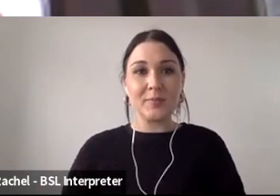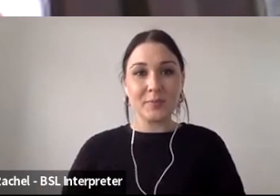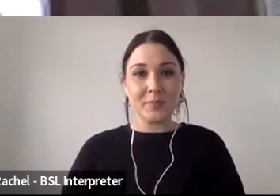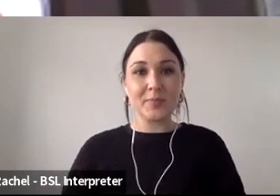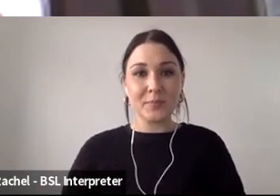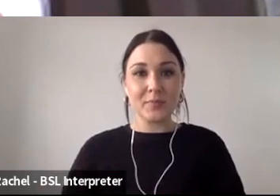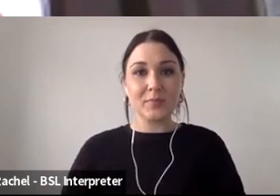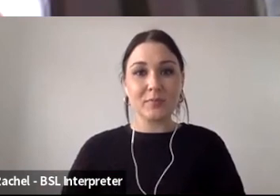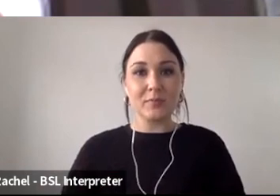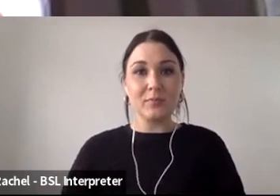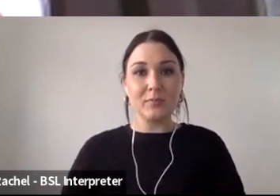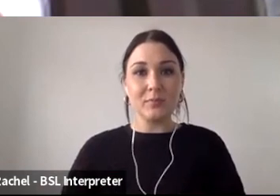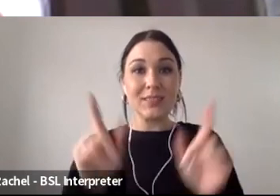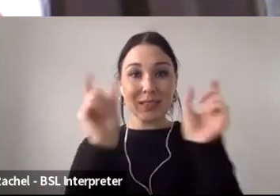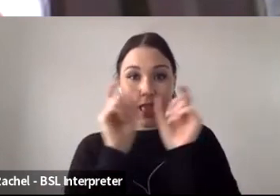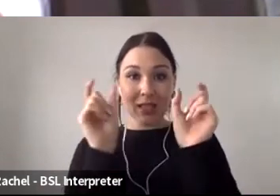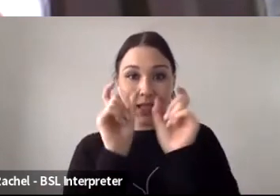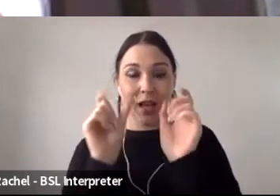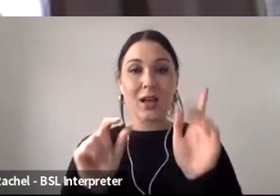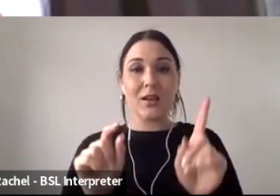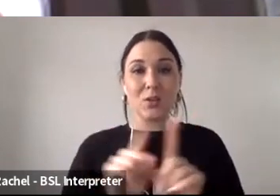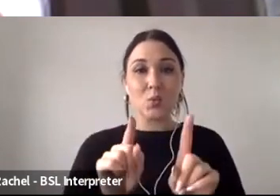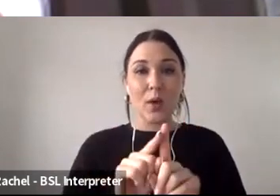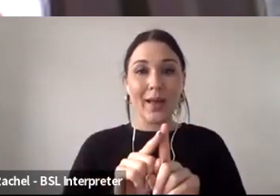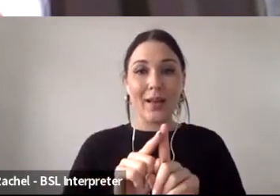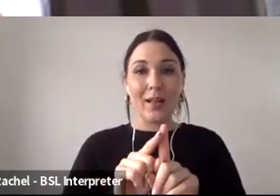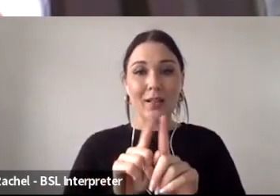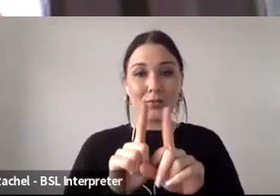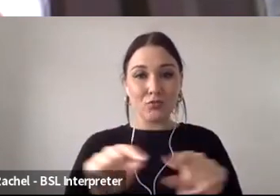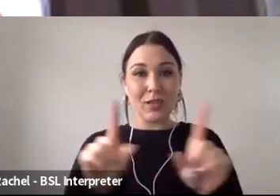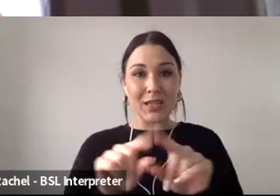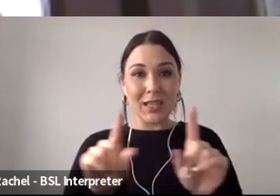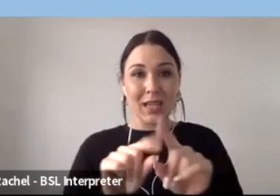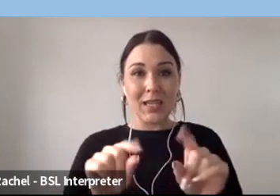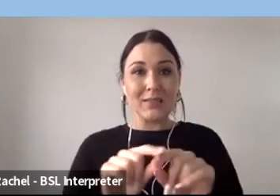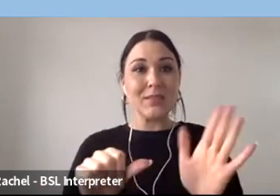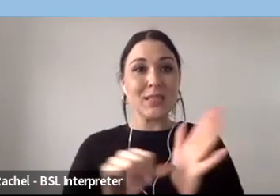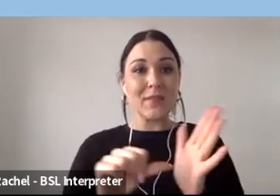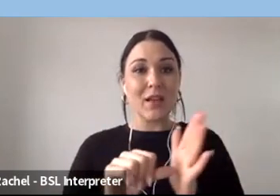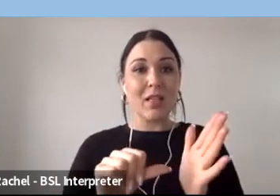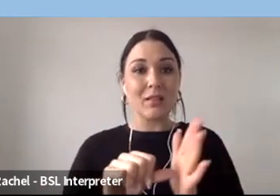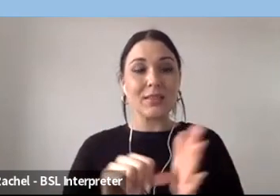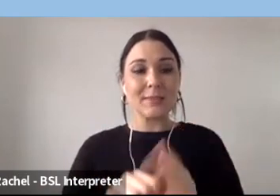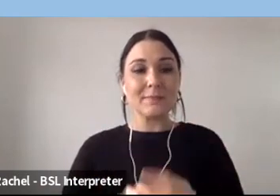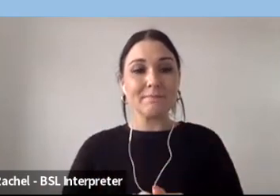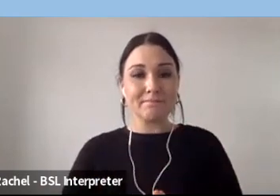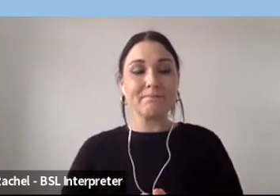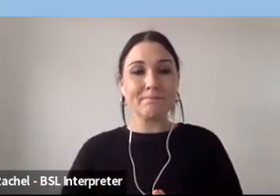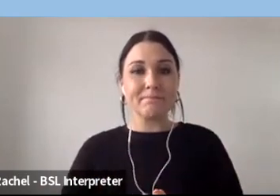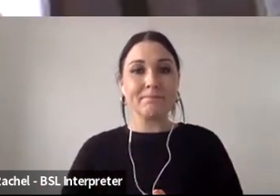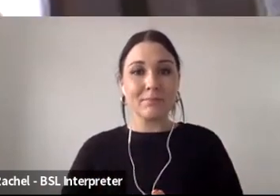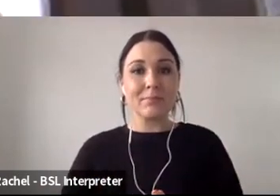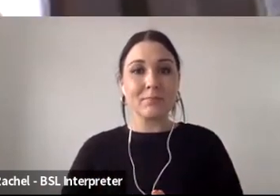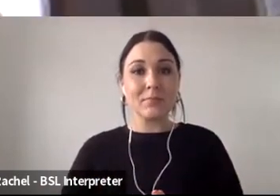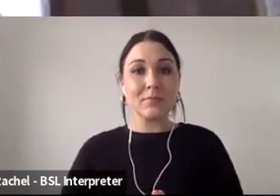problem with dyslexia as well. So it makes reading the captions difficult. I think so. Yeah, that's something